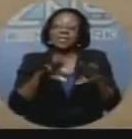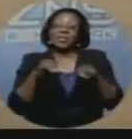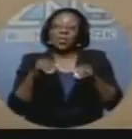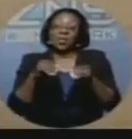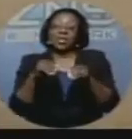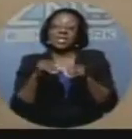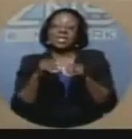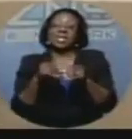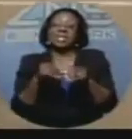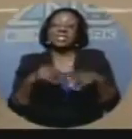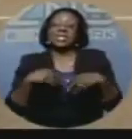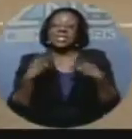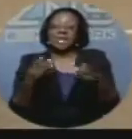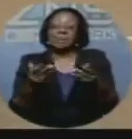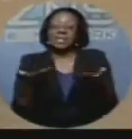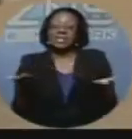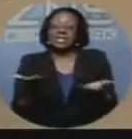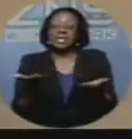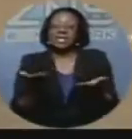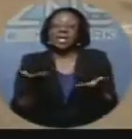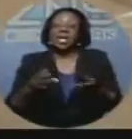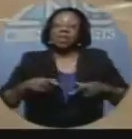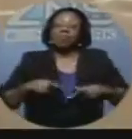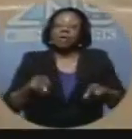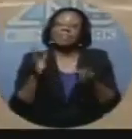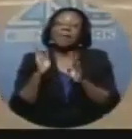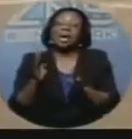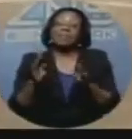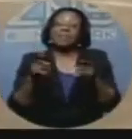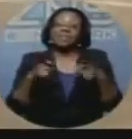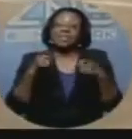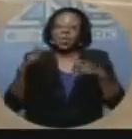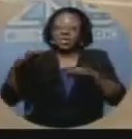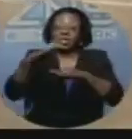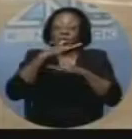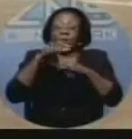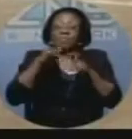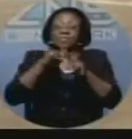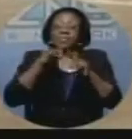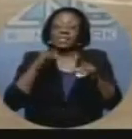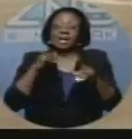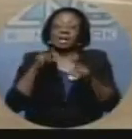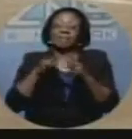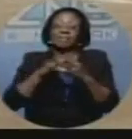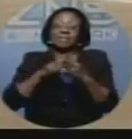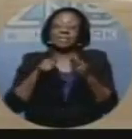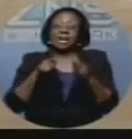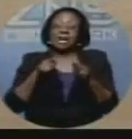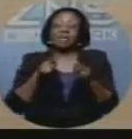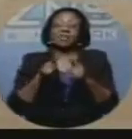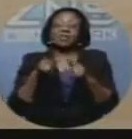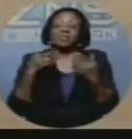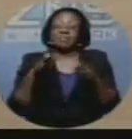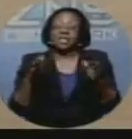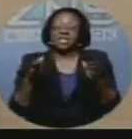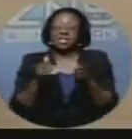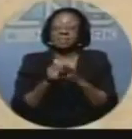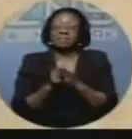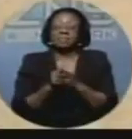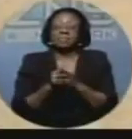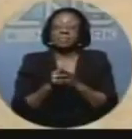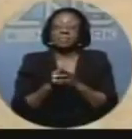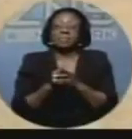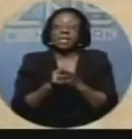the GSSA, and Grand Bahama was dominant from start to finish. 8 Mile Rock Junior girls won in a 2-game sweep over AF